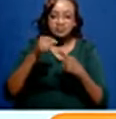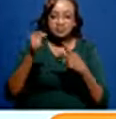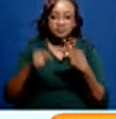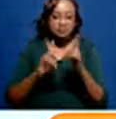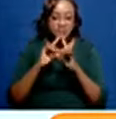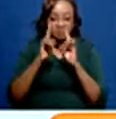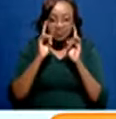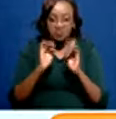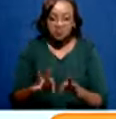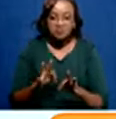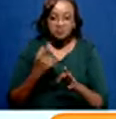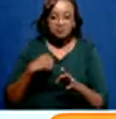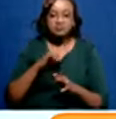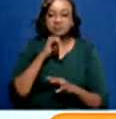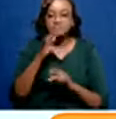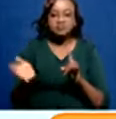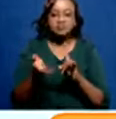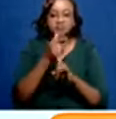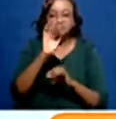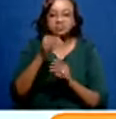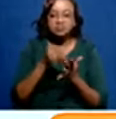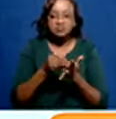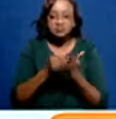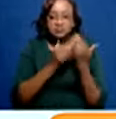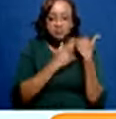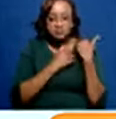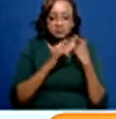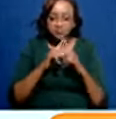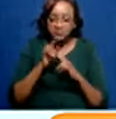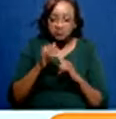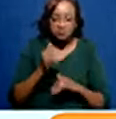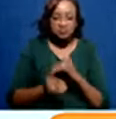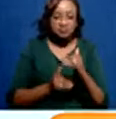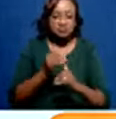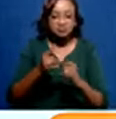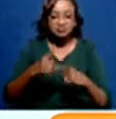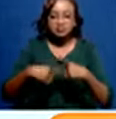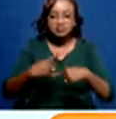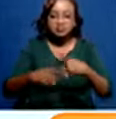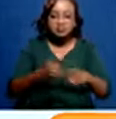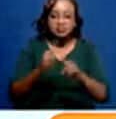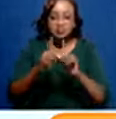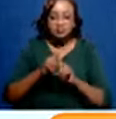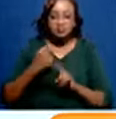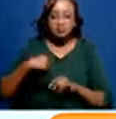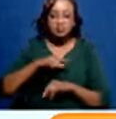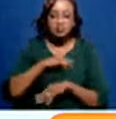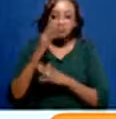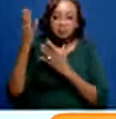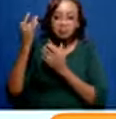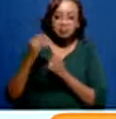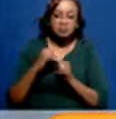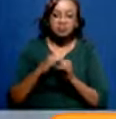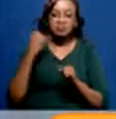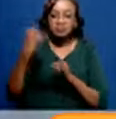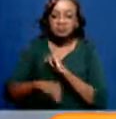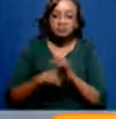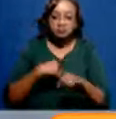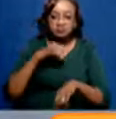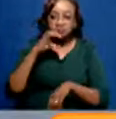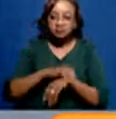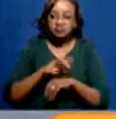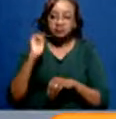If we don't meet the financial projections. But it's going to be a continuous process, and we are hopeful at the end of the day that we're going to get a significant part of